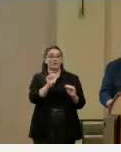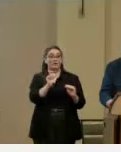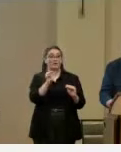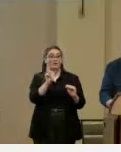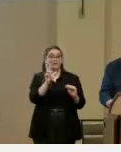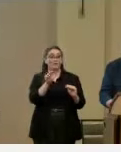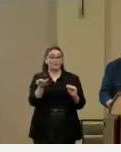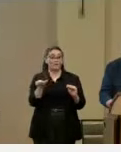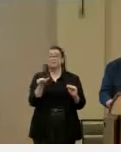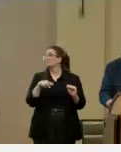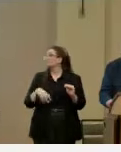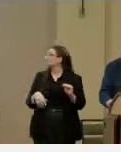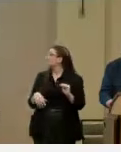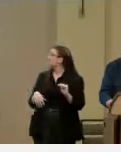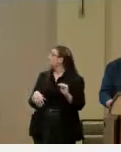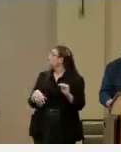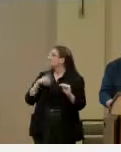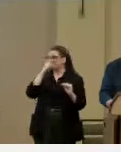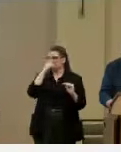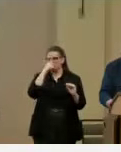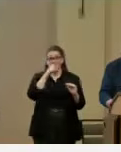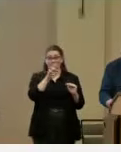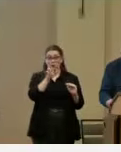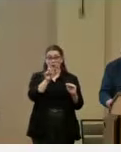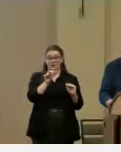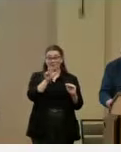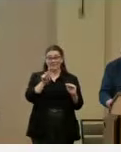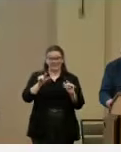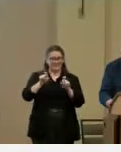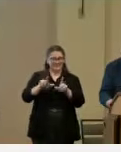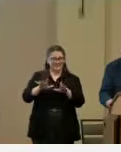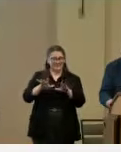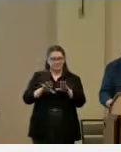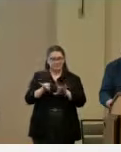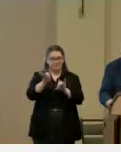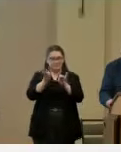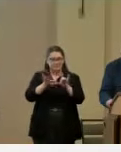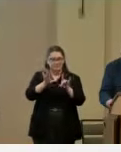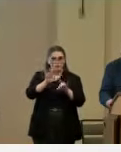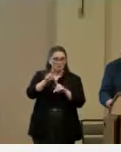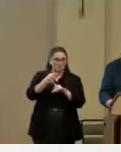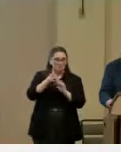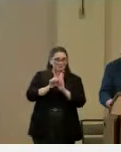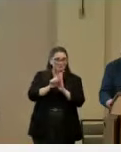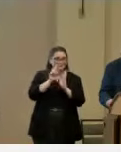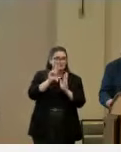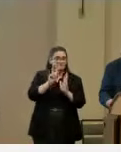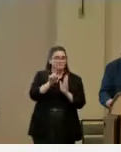RA33 is an antibody that picks up 16% of rheumatoid factor negative